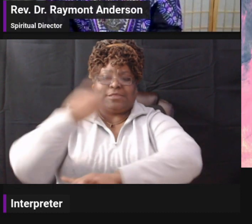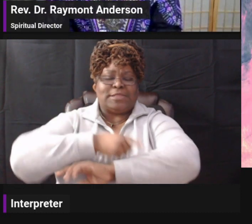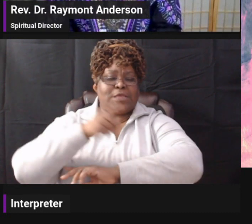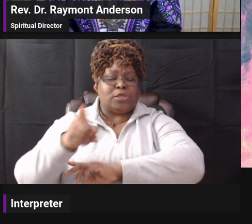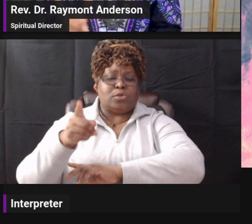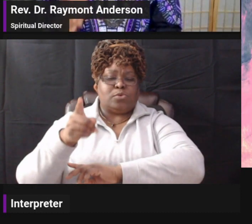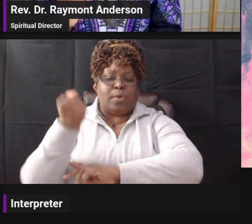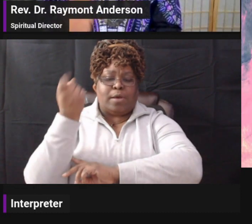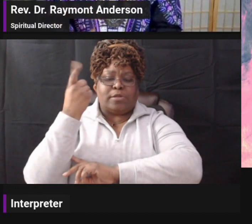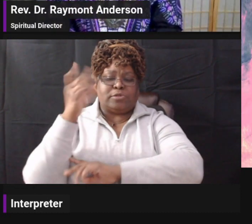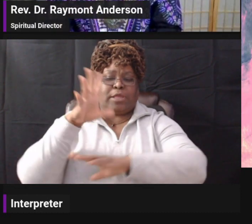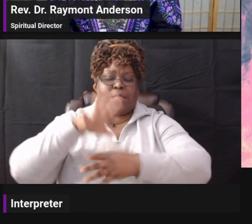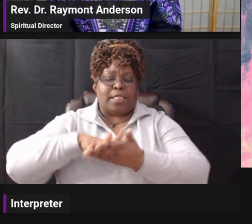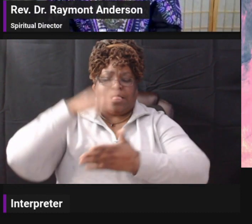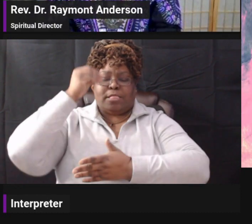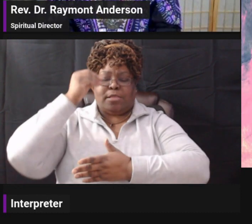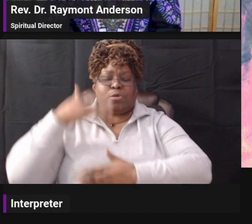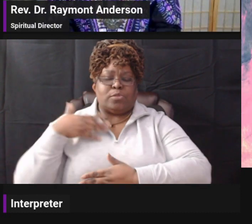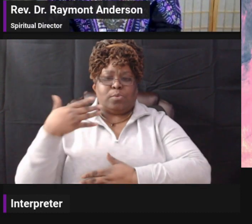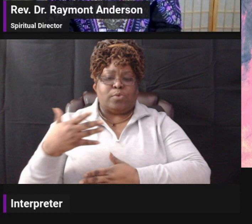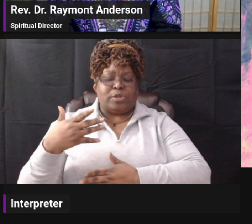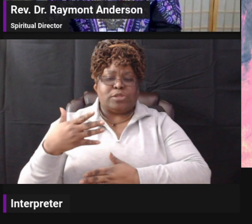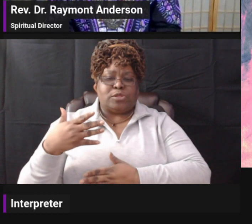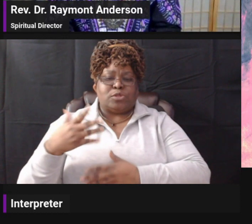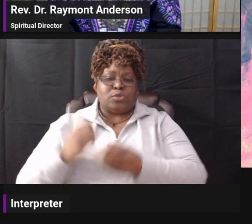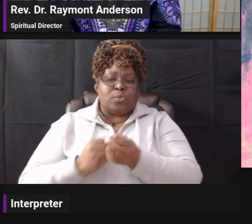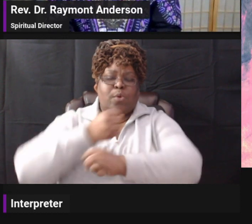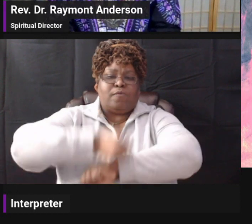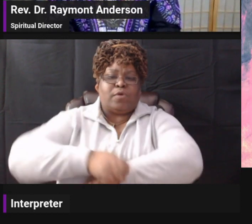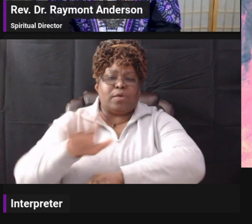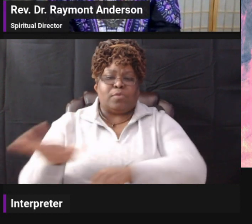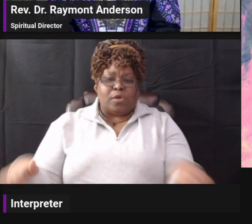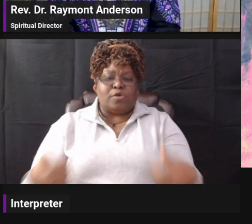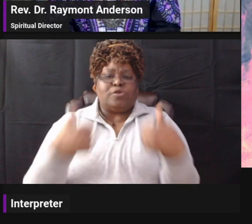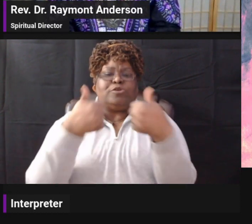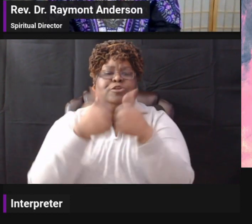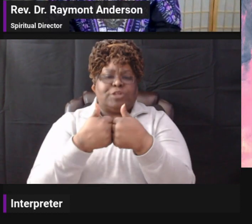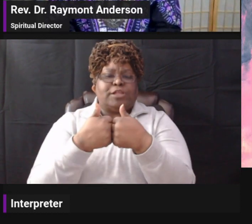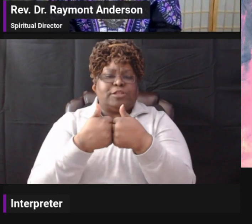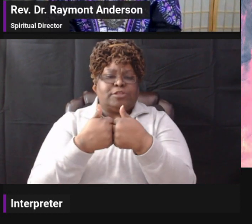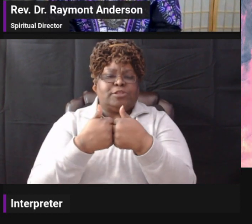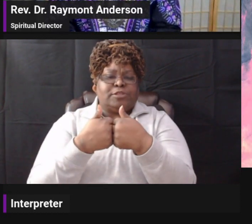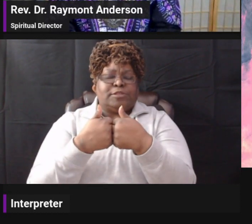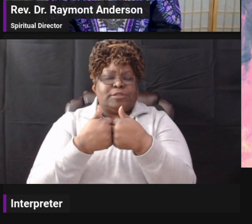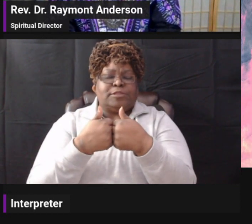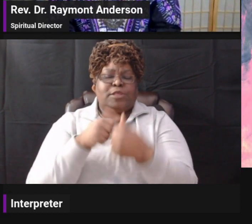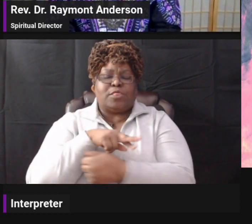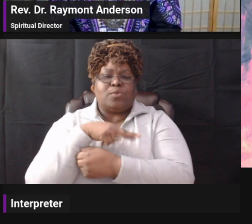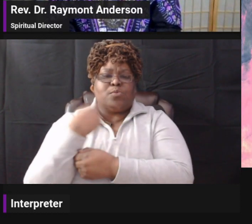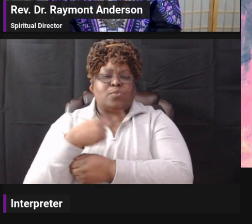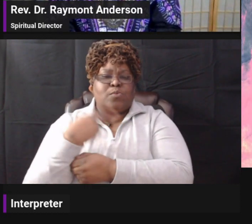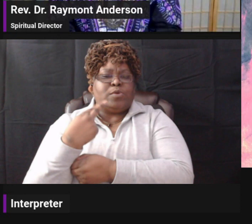day you will discover the willingness to address and overcome the obstacles, the adversities,